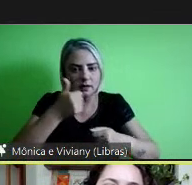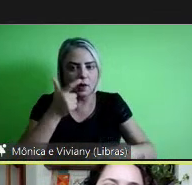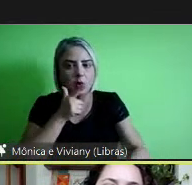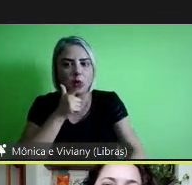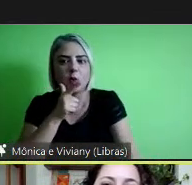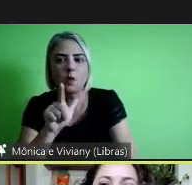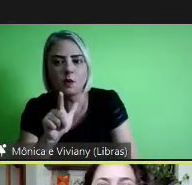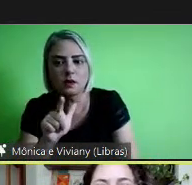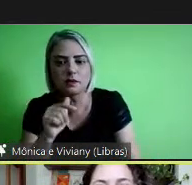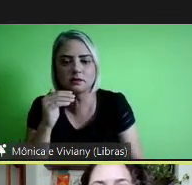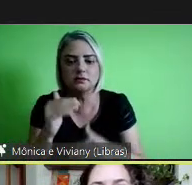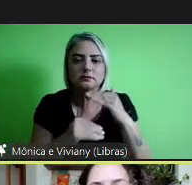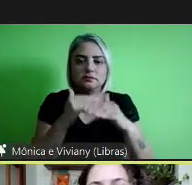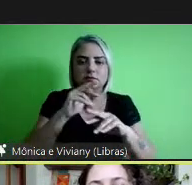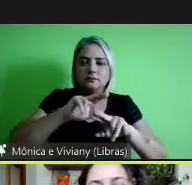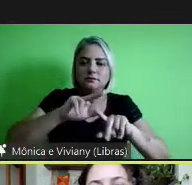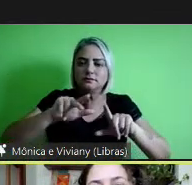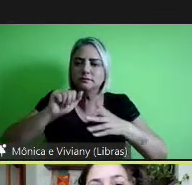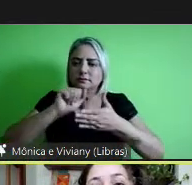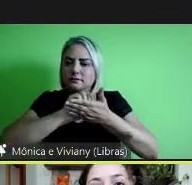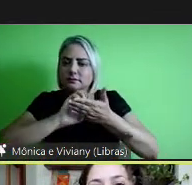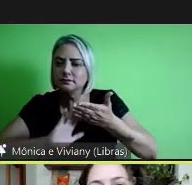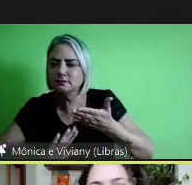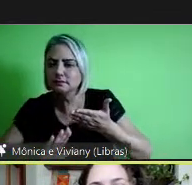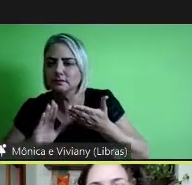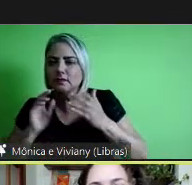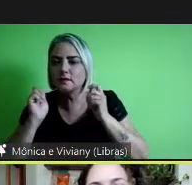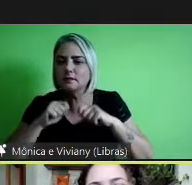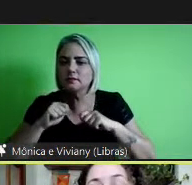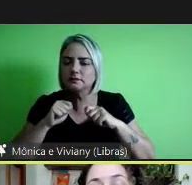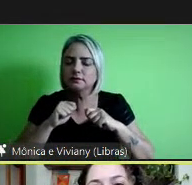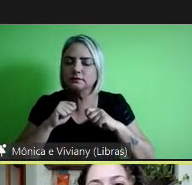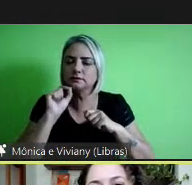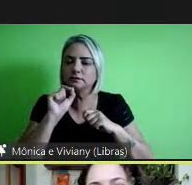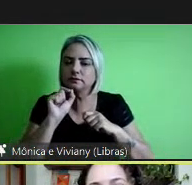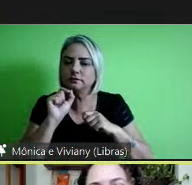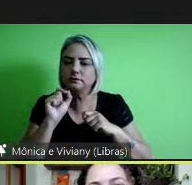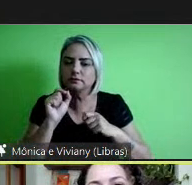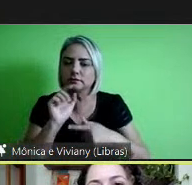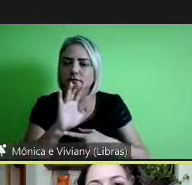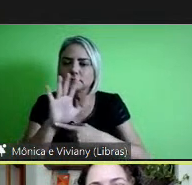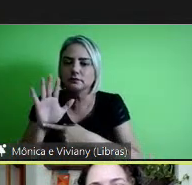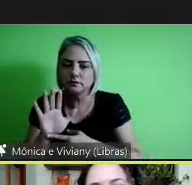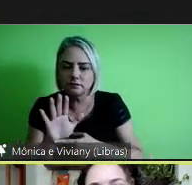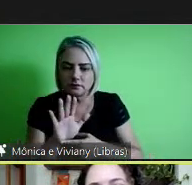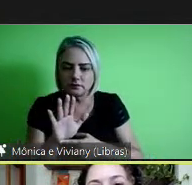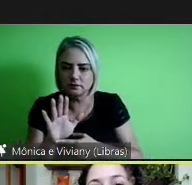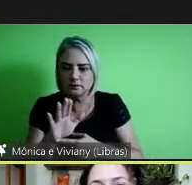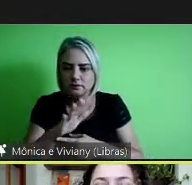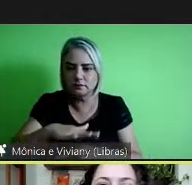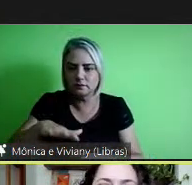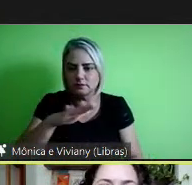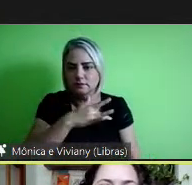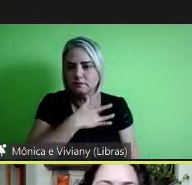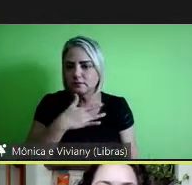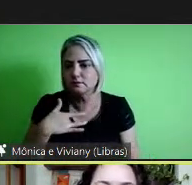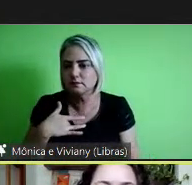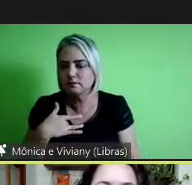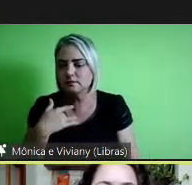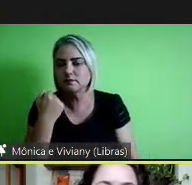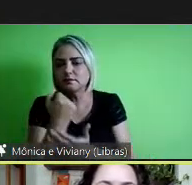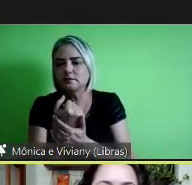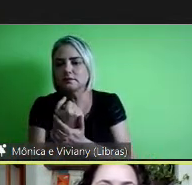of healthcare can develop this range of actions that are possible for the contribution